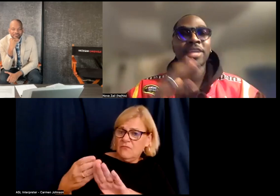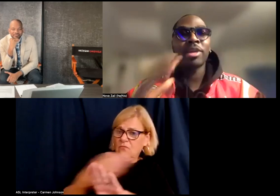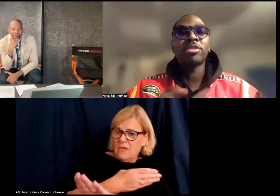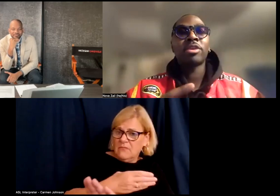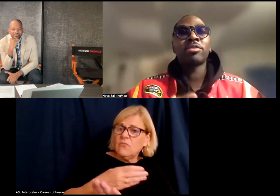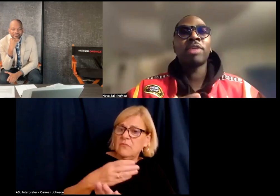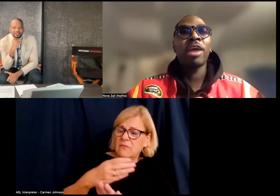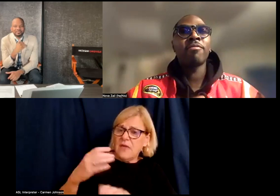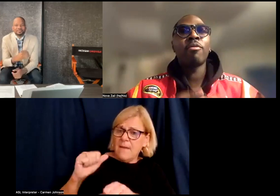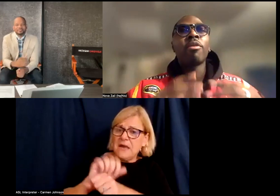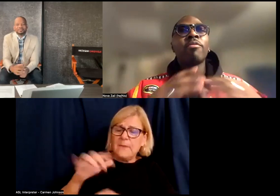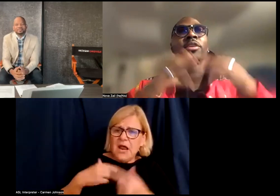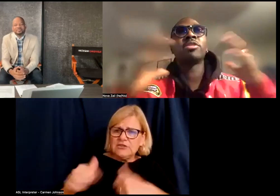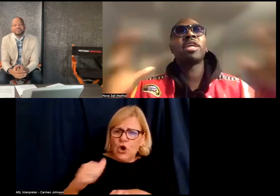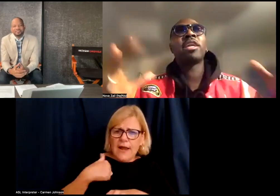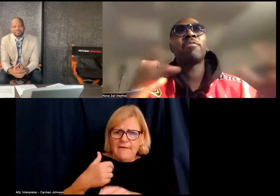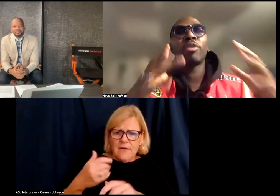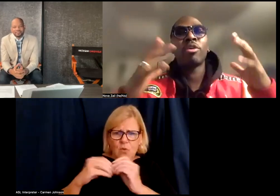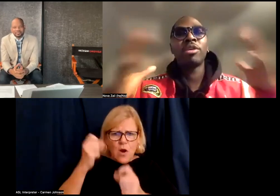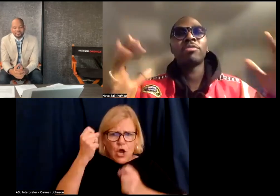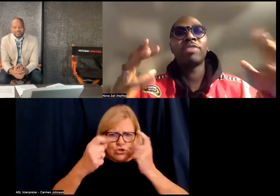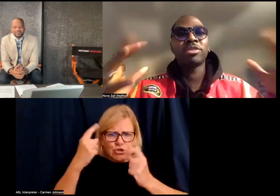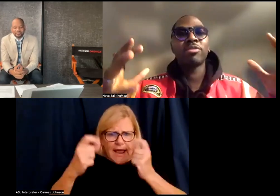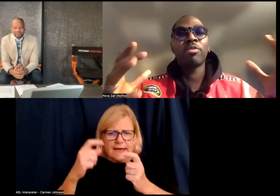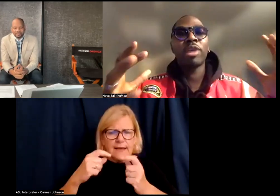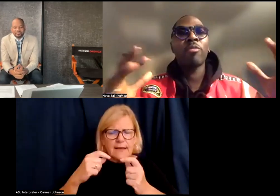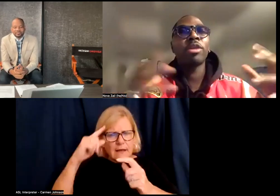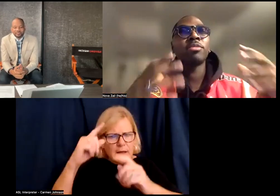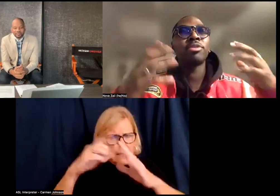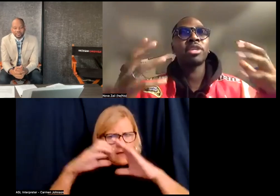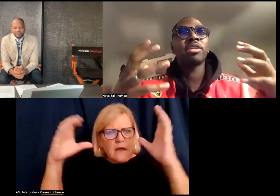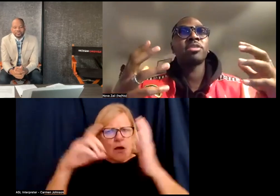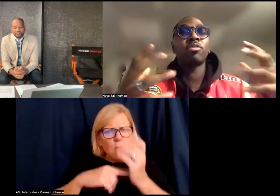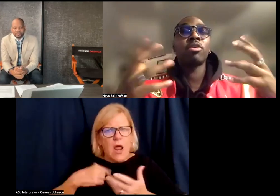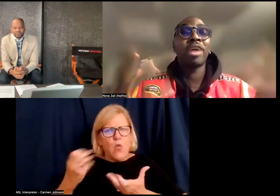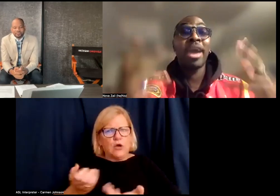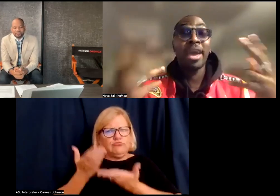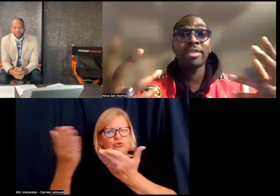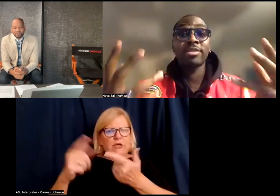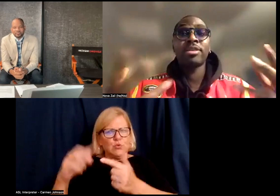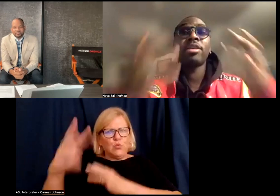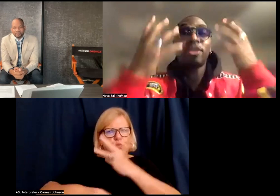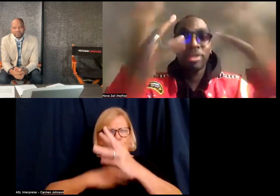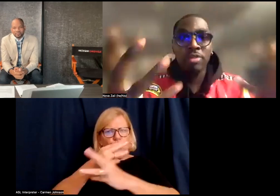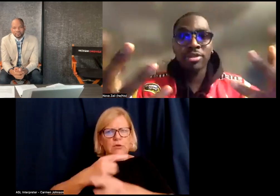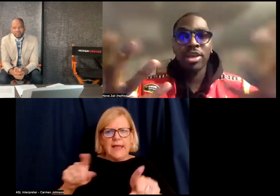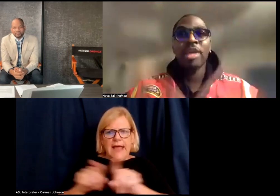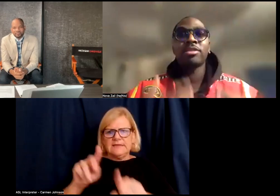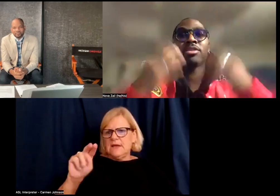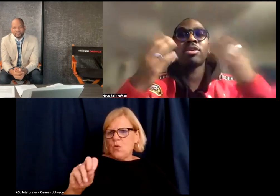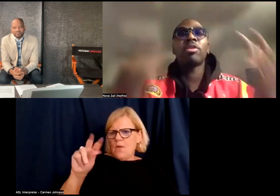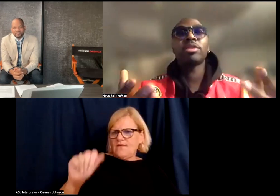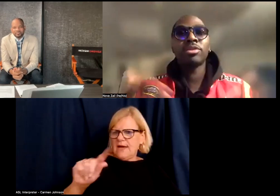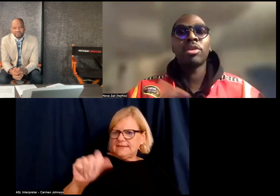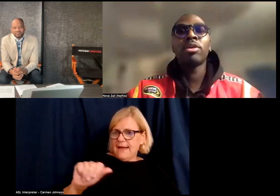And that's when I started to have more of an understanding, of more cohesive vision for what I wanted to present to the world as Zaii, as